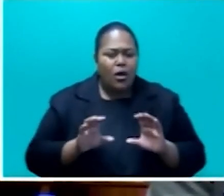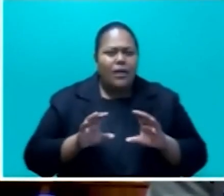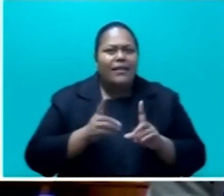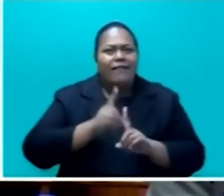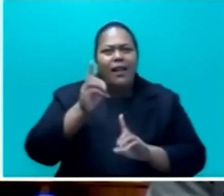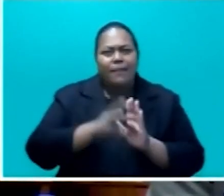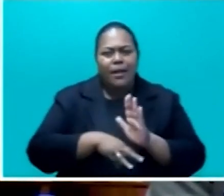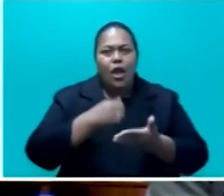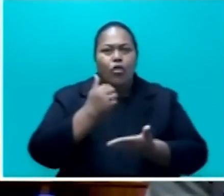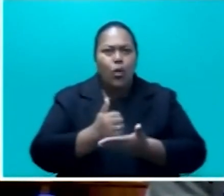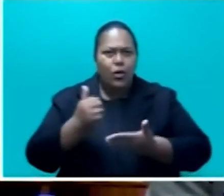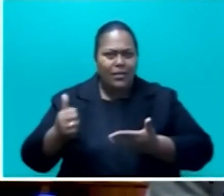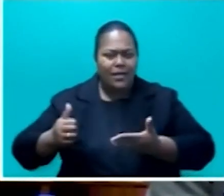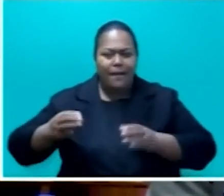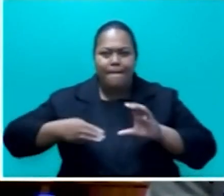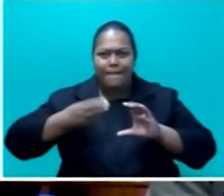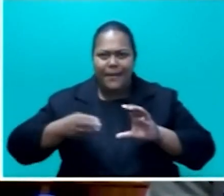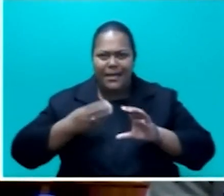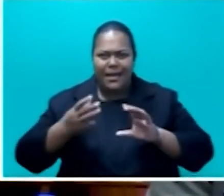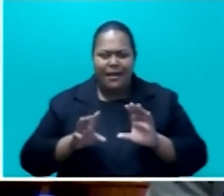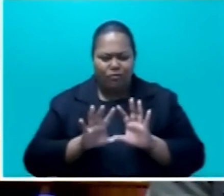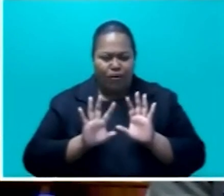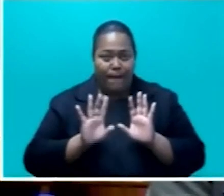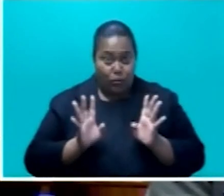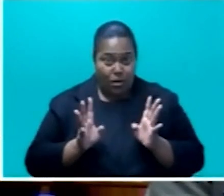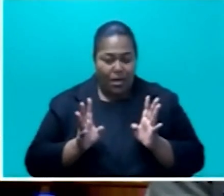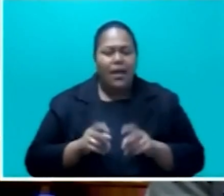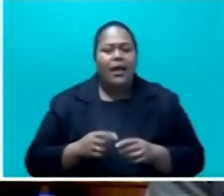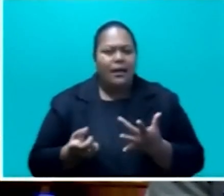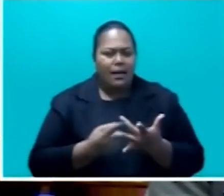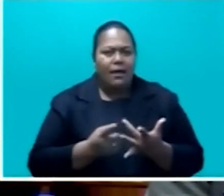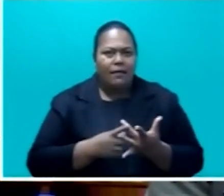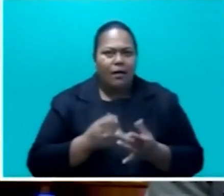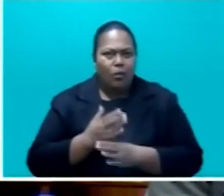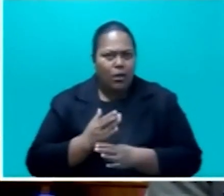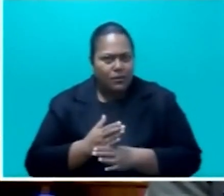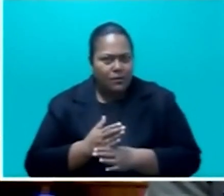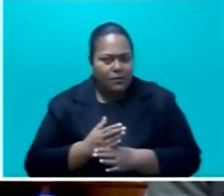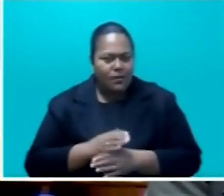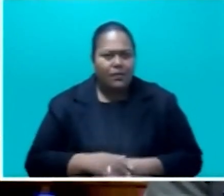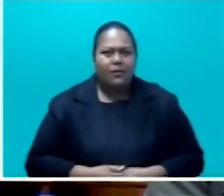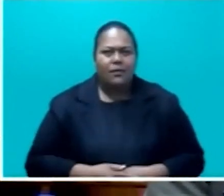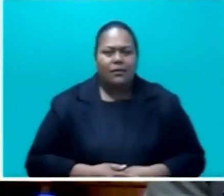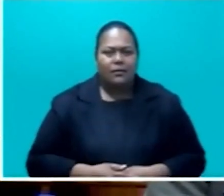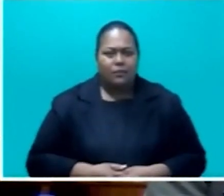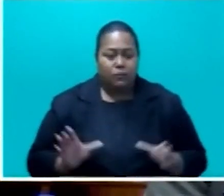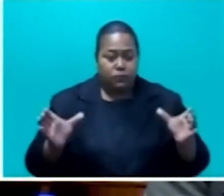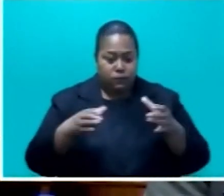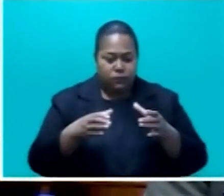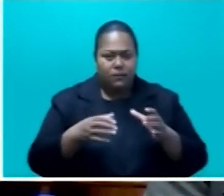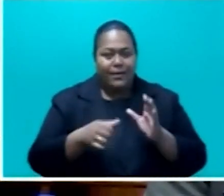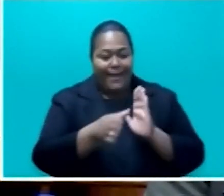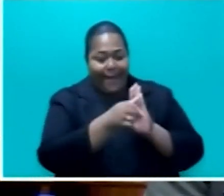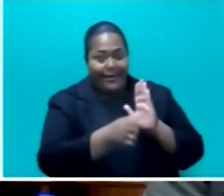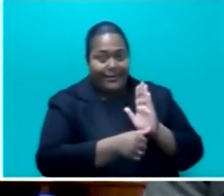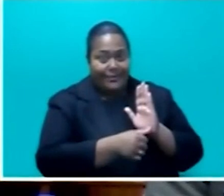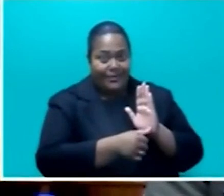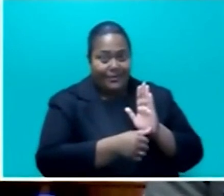Tribunal, and other elements. This makes up bulk of the Act, and it is